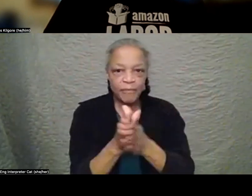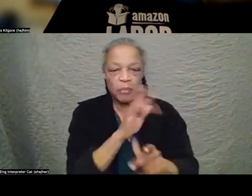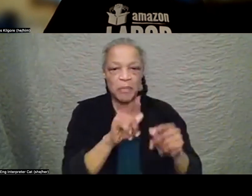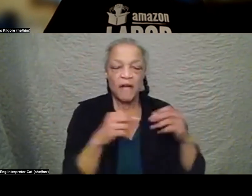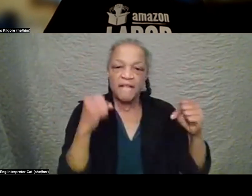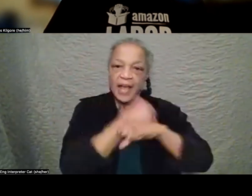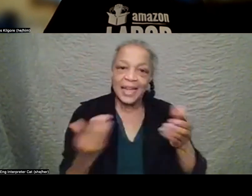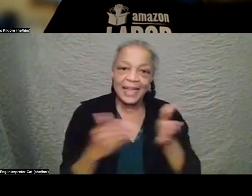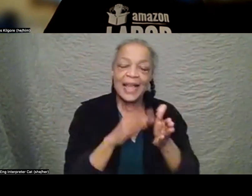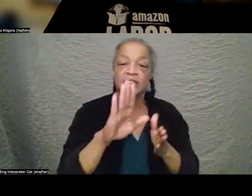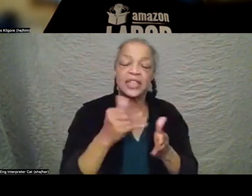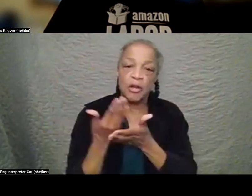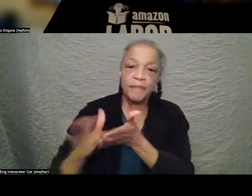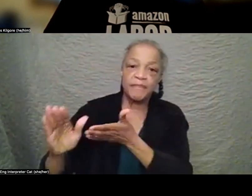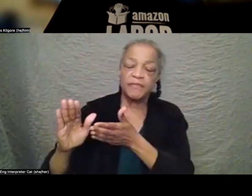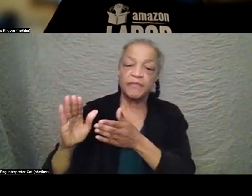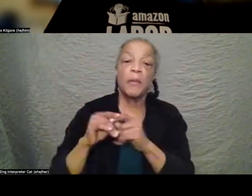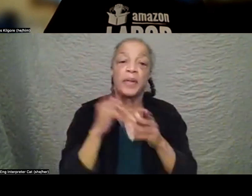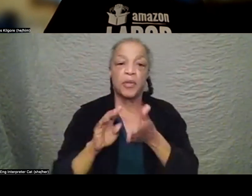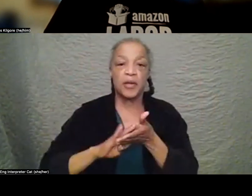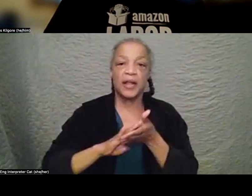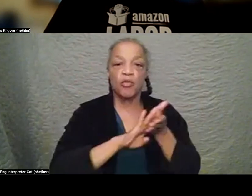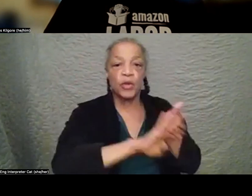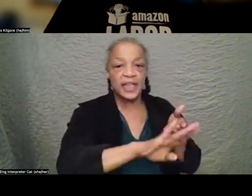deportation cases, folks that had been released from detention